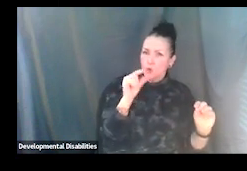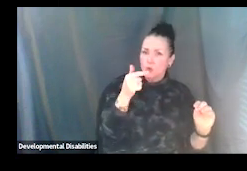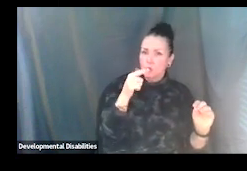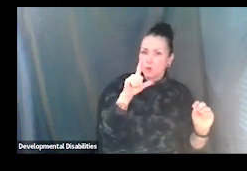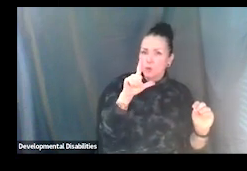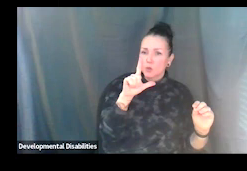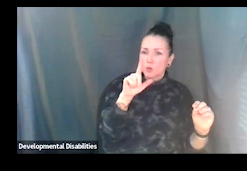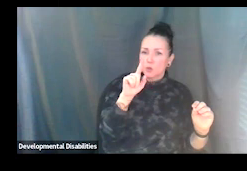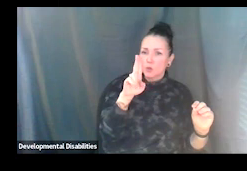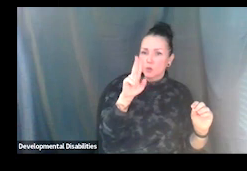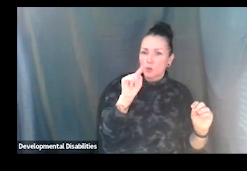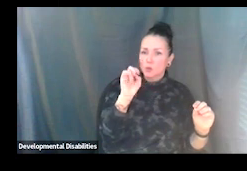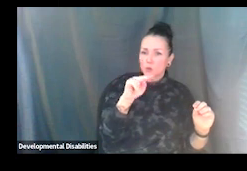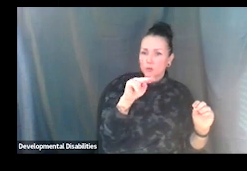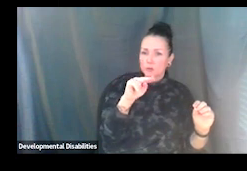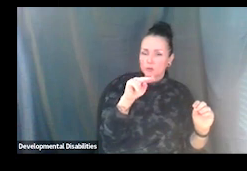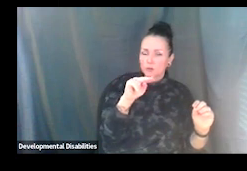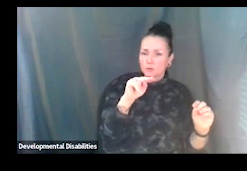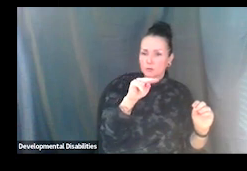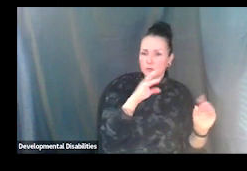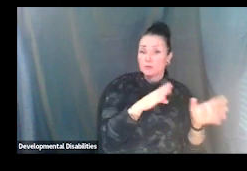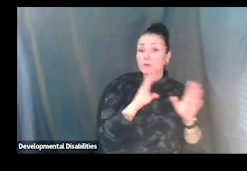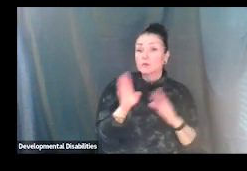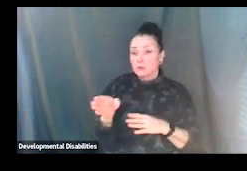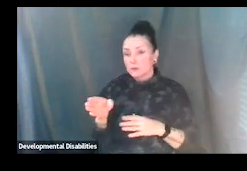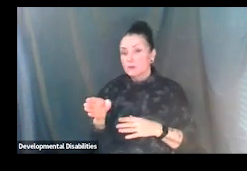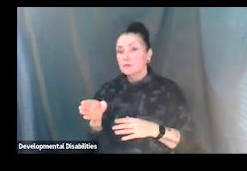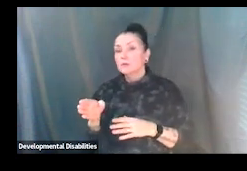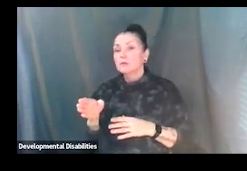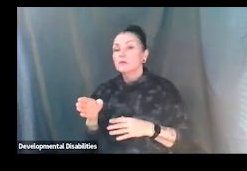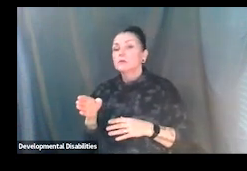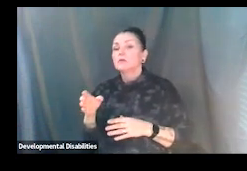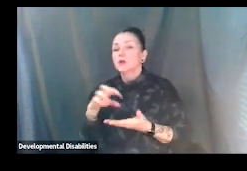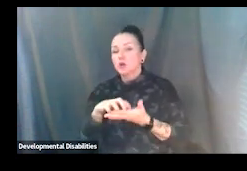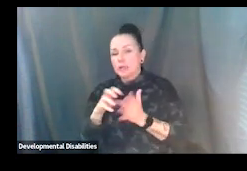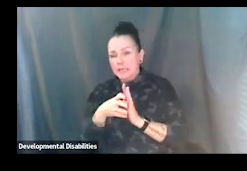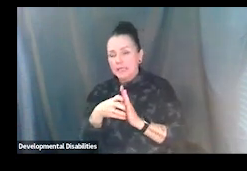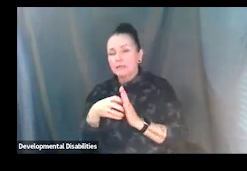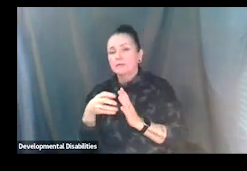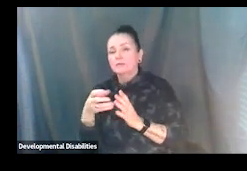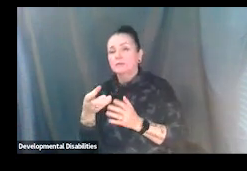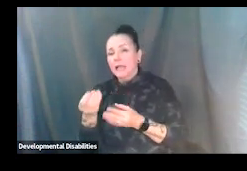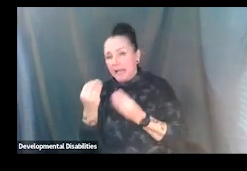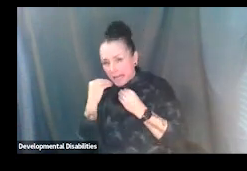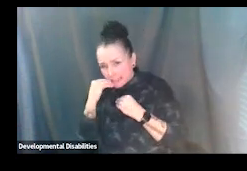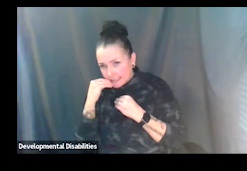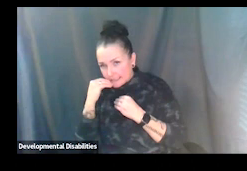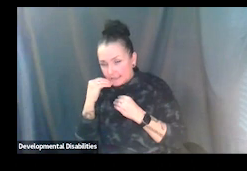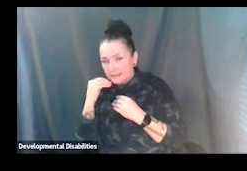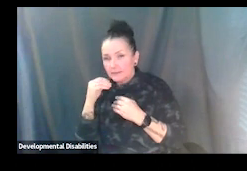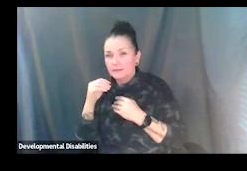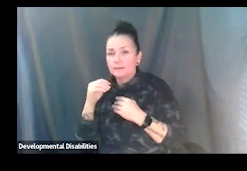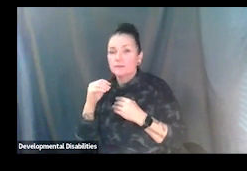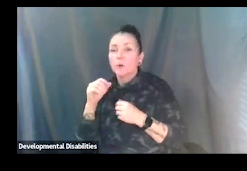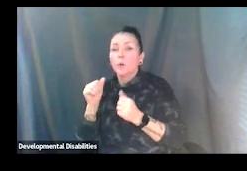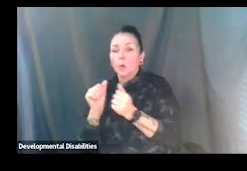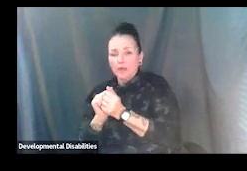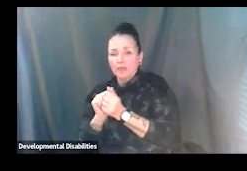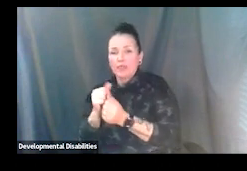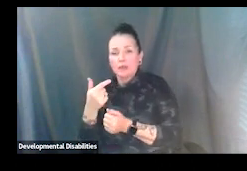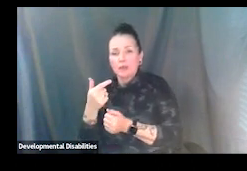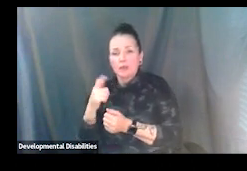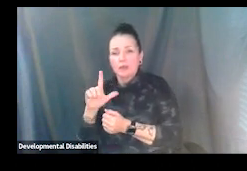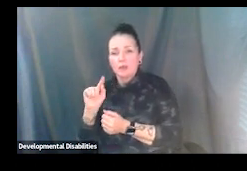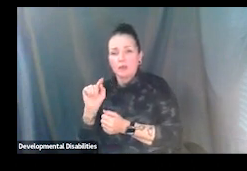identical tasting cookies. And there was no difference in behavioral changes in those two groups over a 2-week